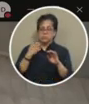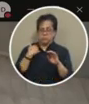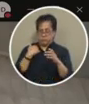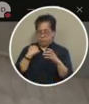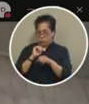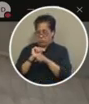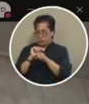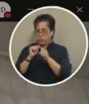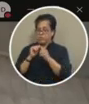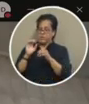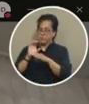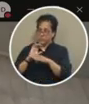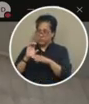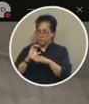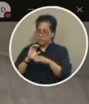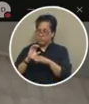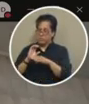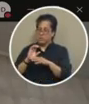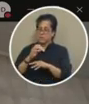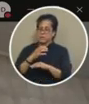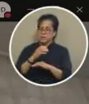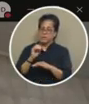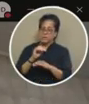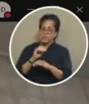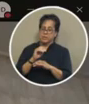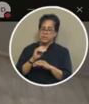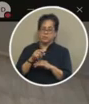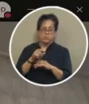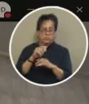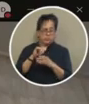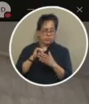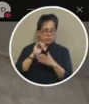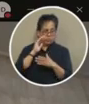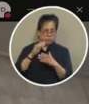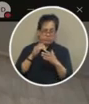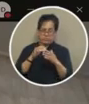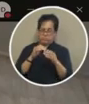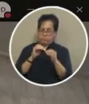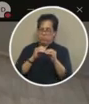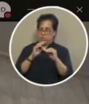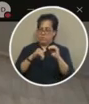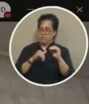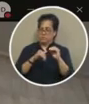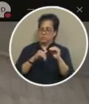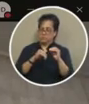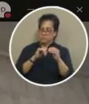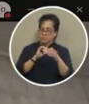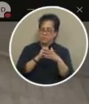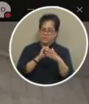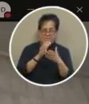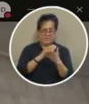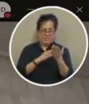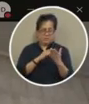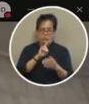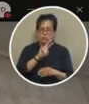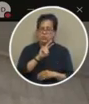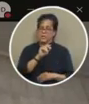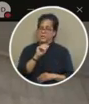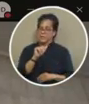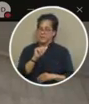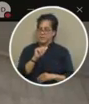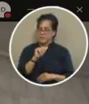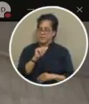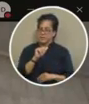commercial tenants from cutoffs on their utility. This would be over and above that, which is section 2A of the